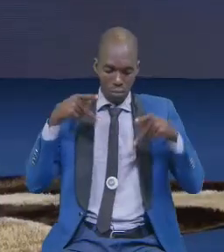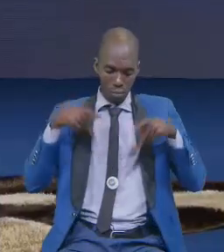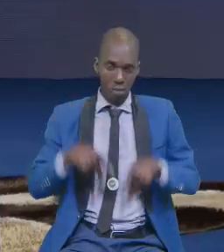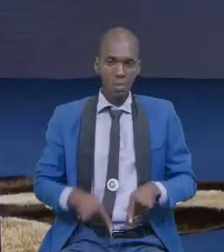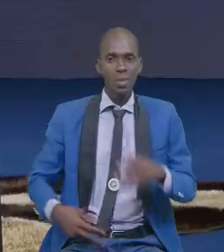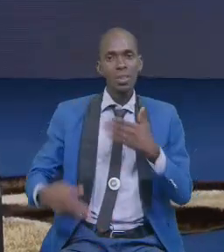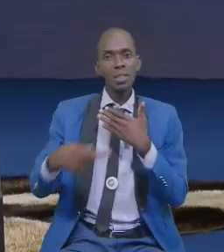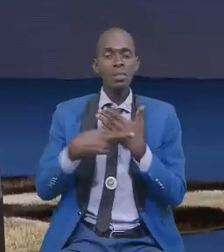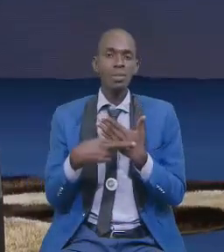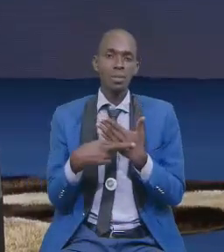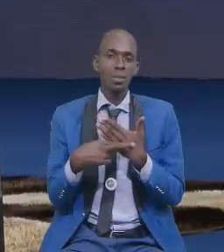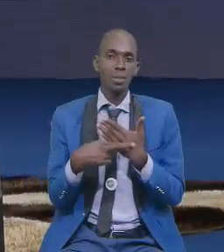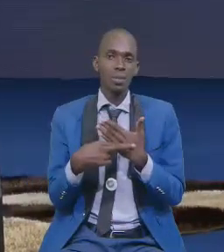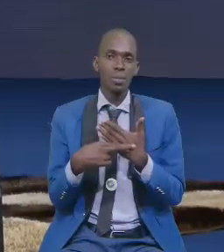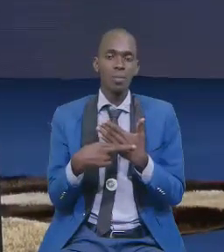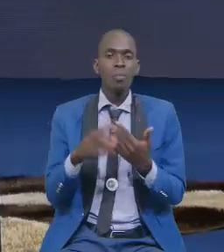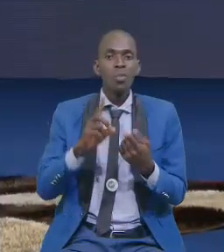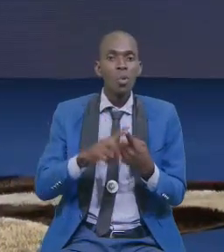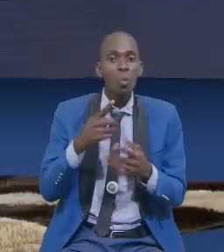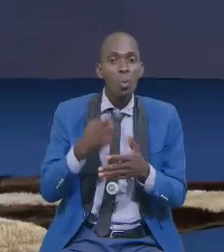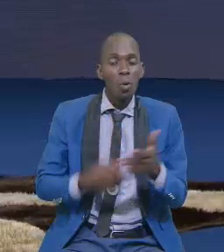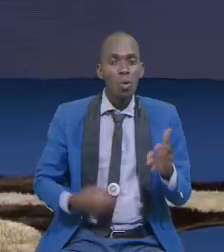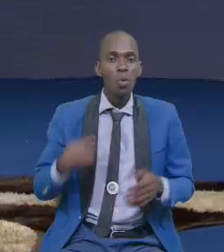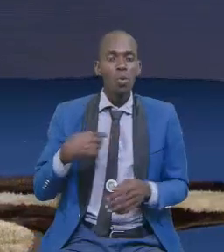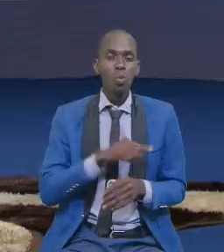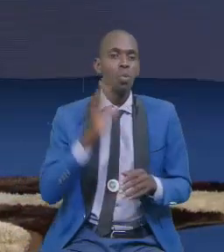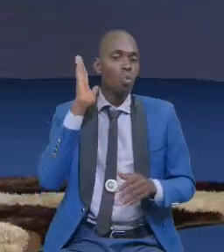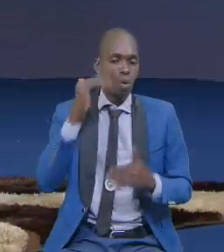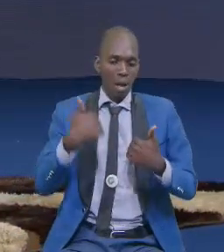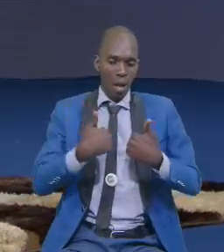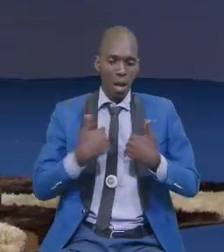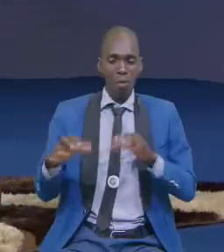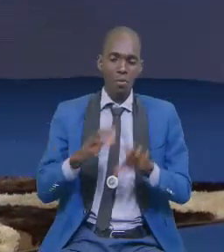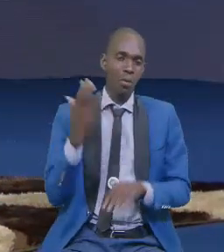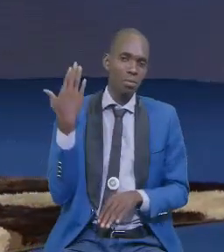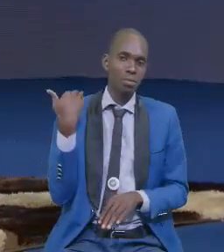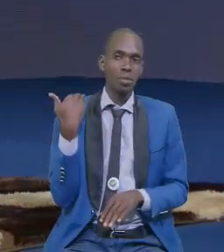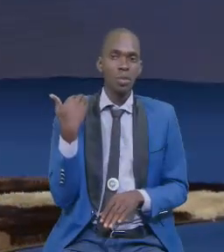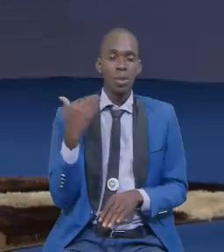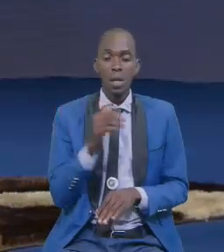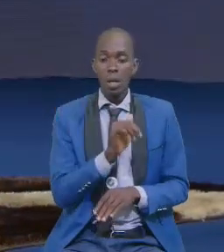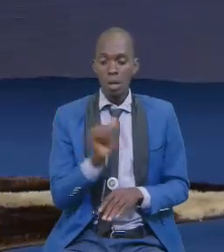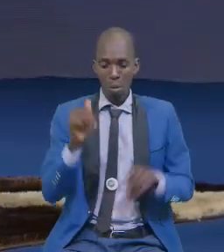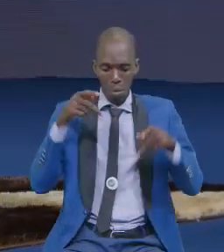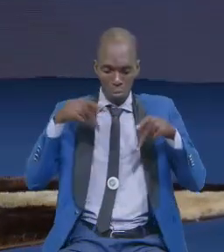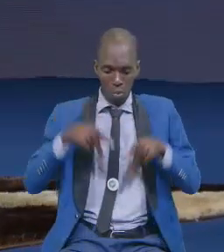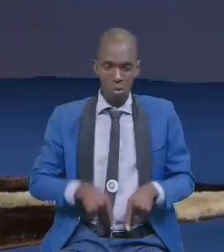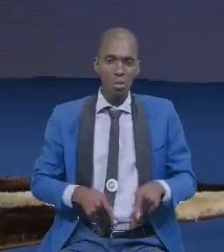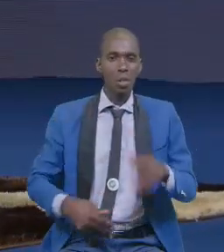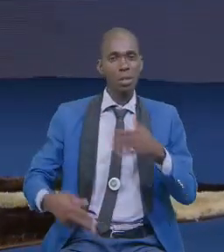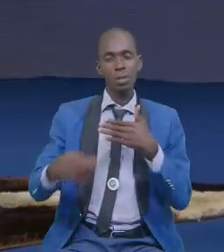restoration to what we could have done. A personal